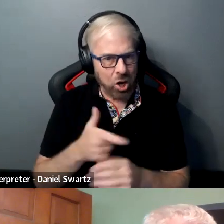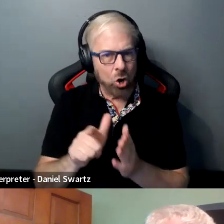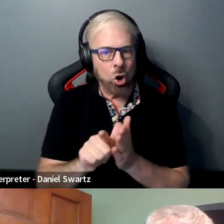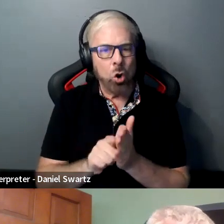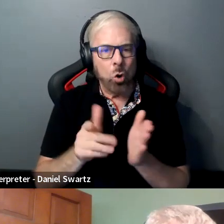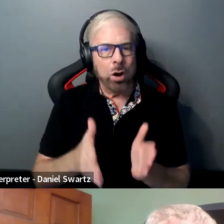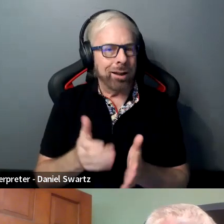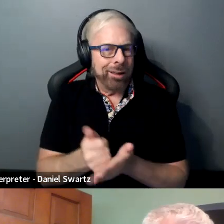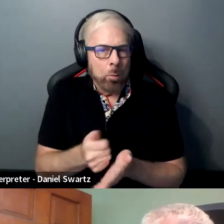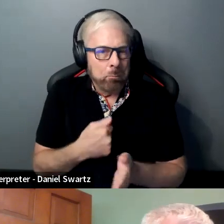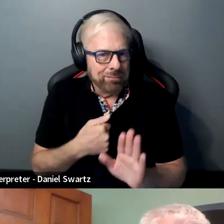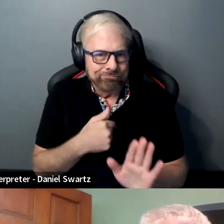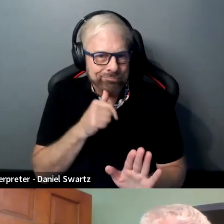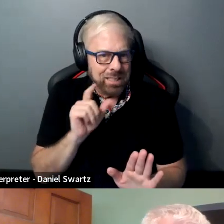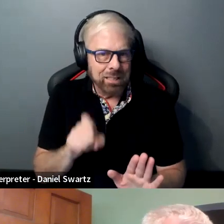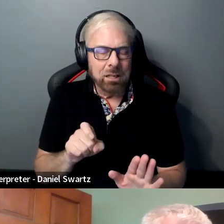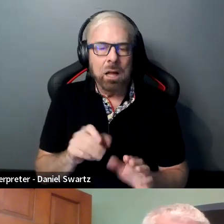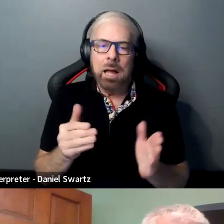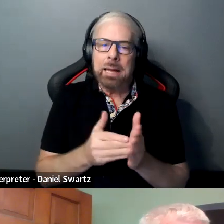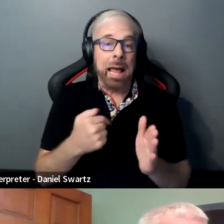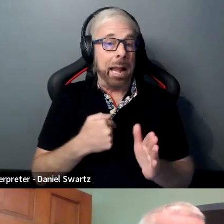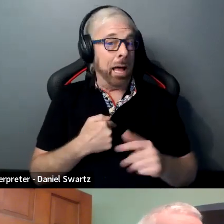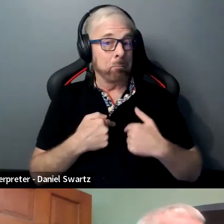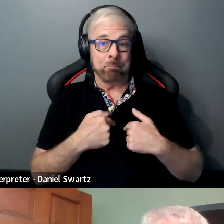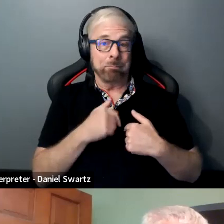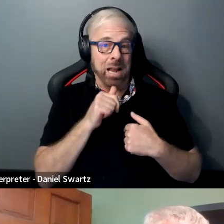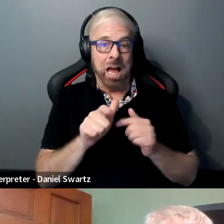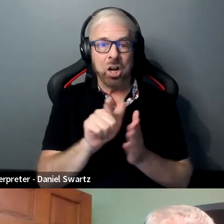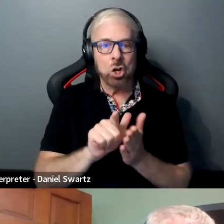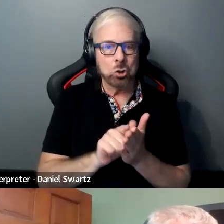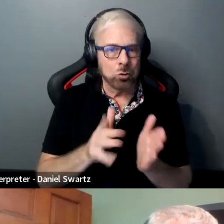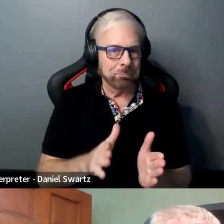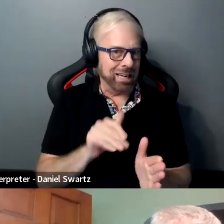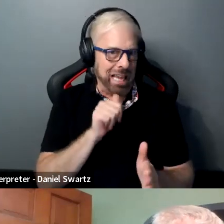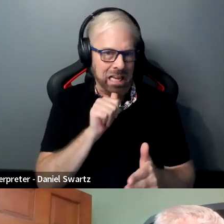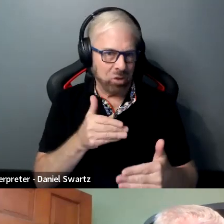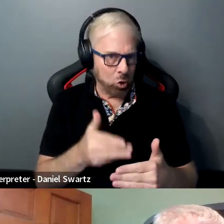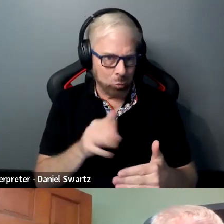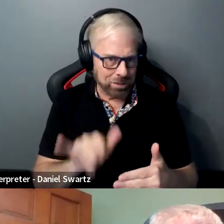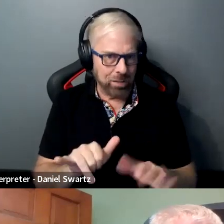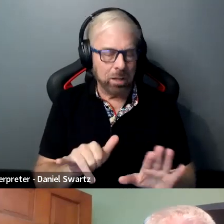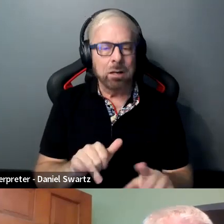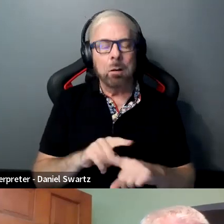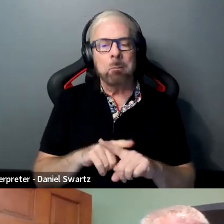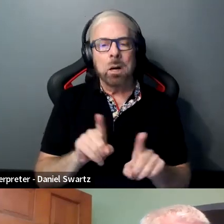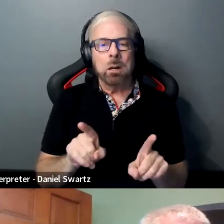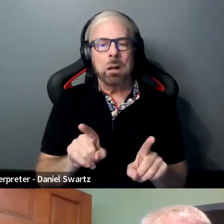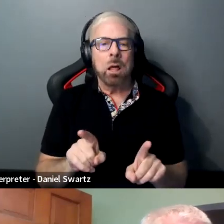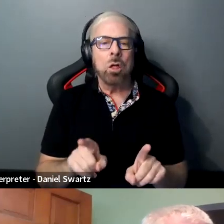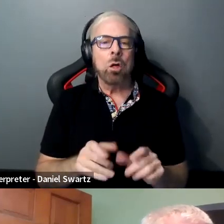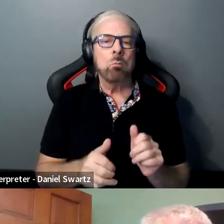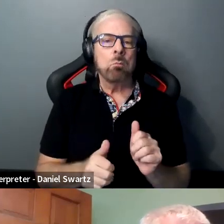it. And again, I'm not an attorney or even close to that by any stretch. The